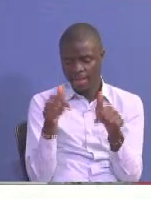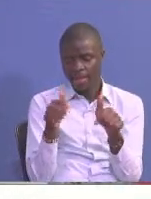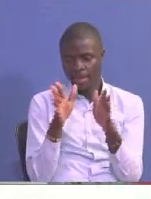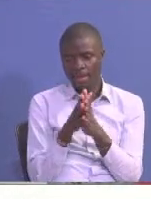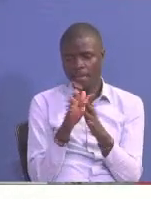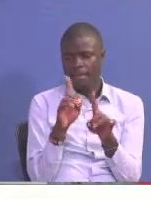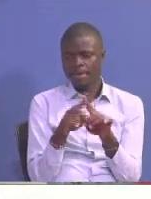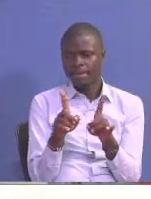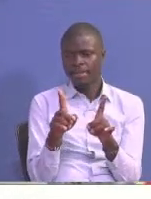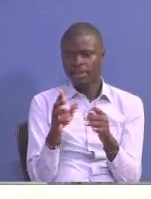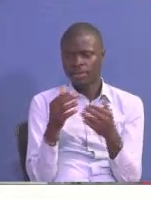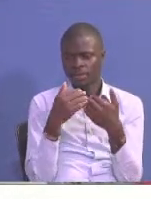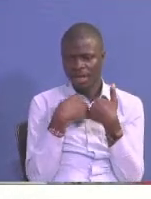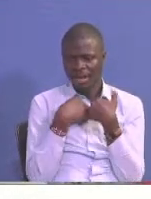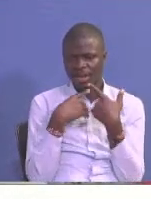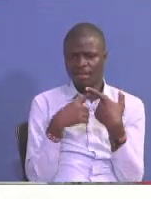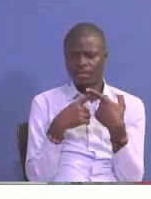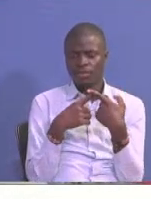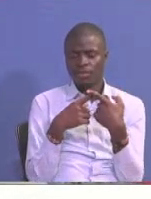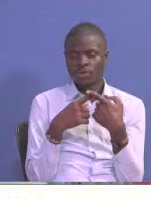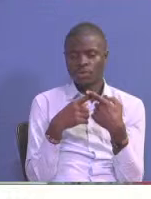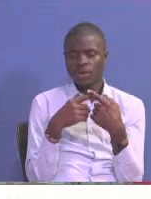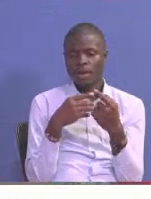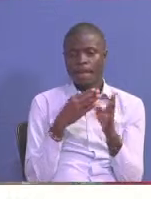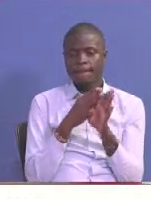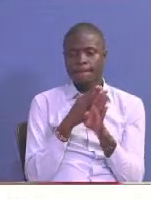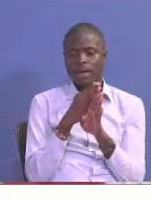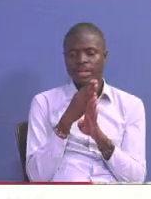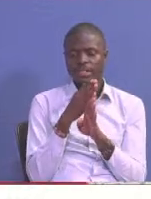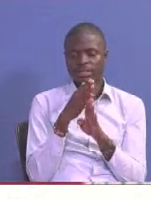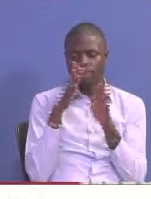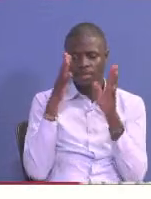However, we have to put maximum attention